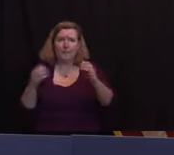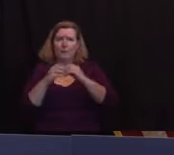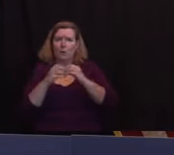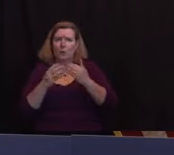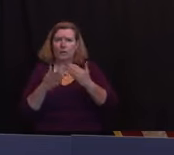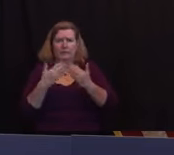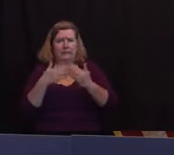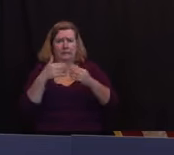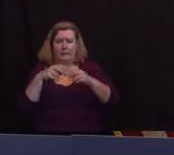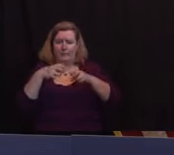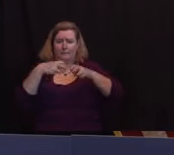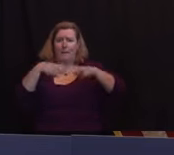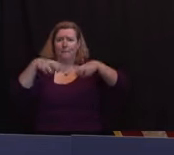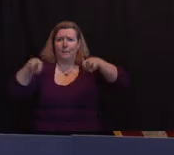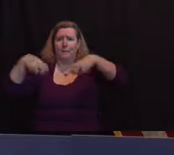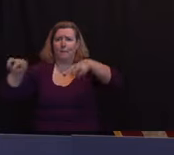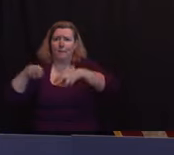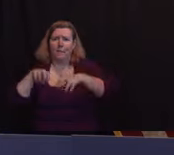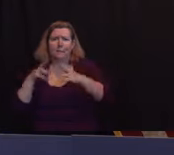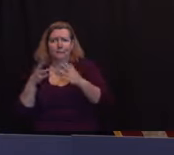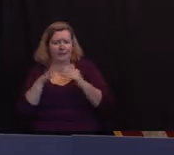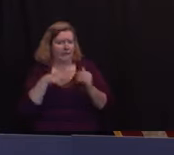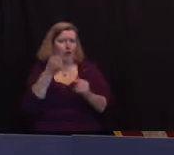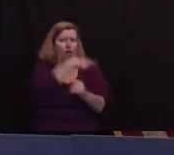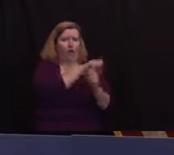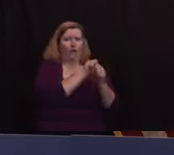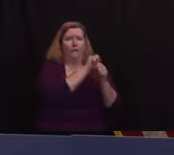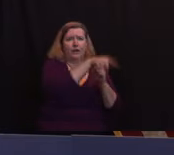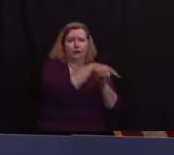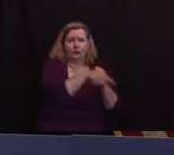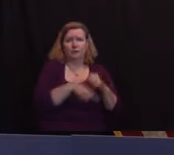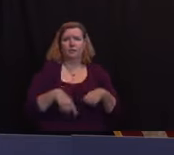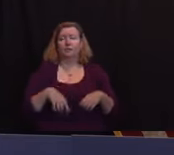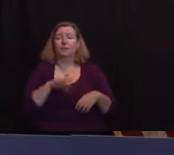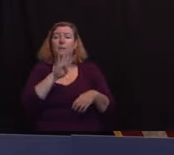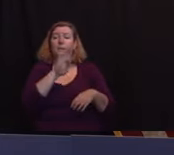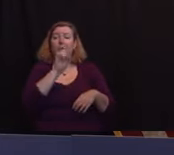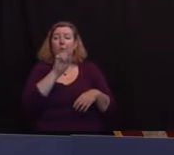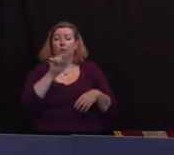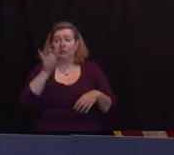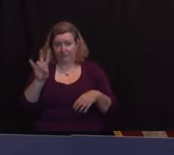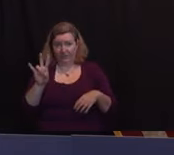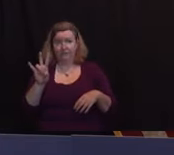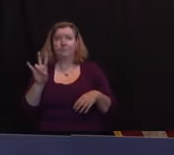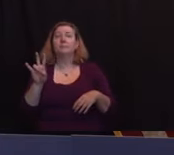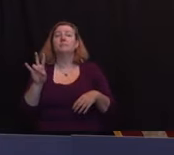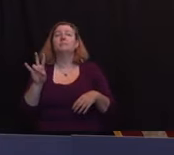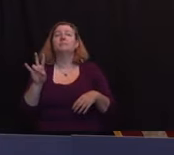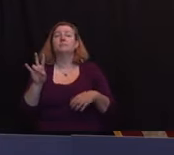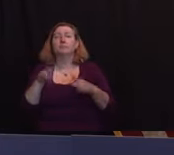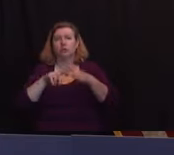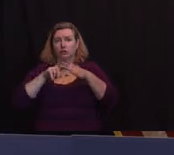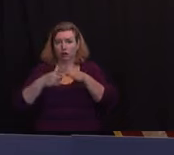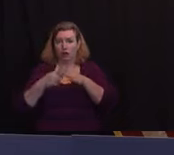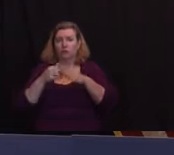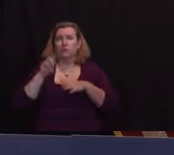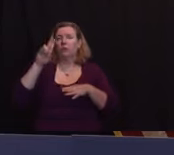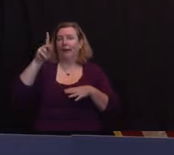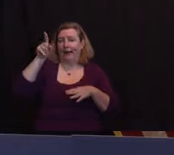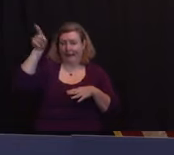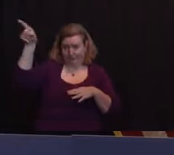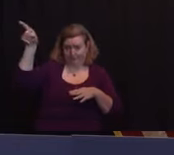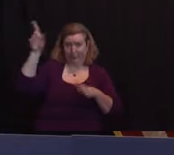with other variants, including the B.1.1.7 alpha variant, which originated in the UK.